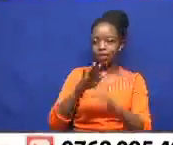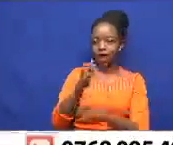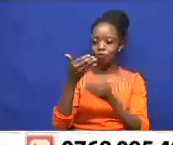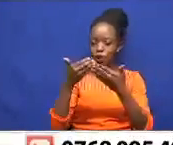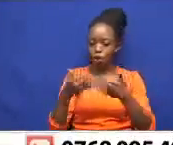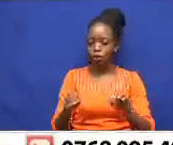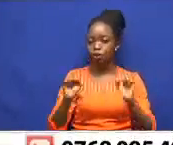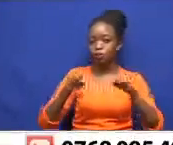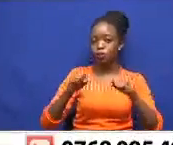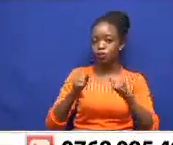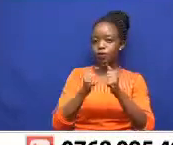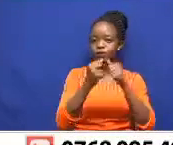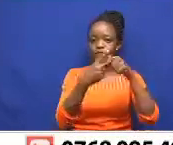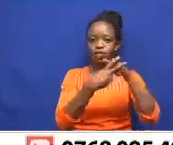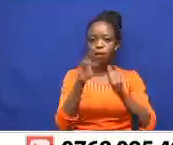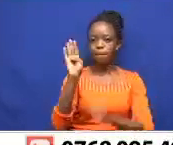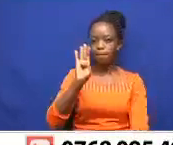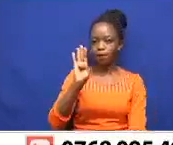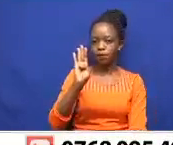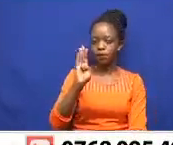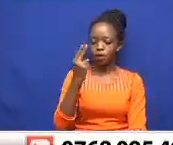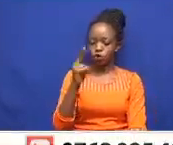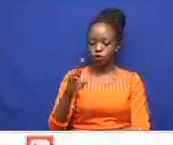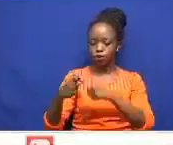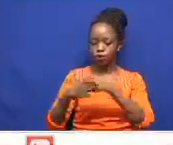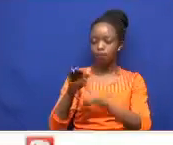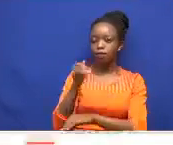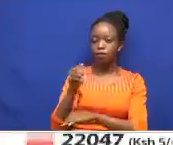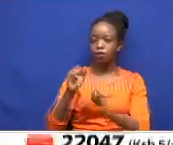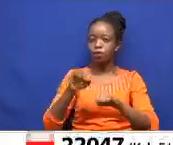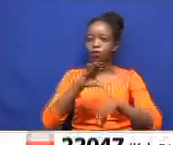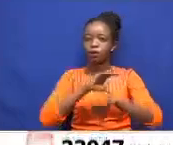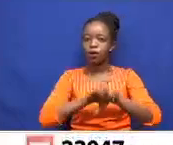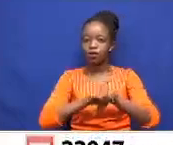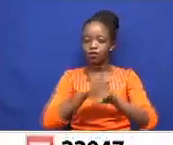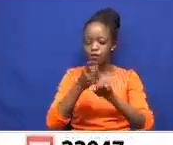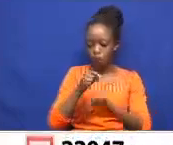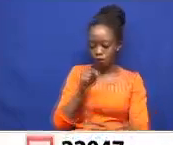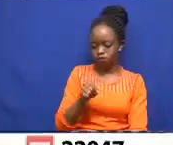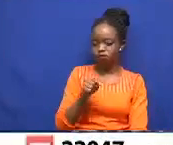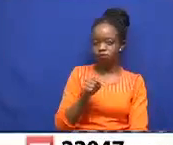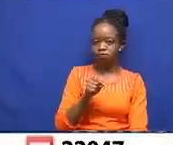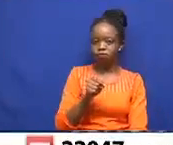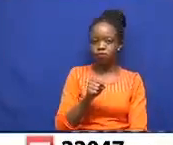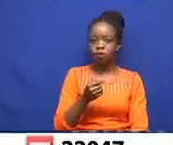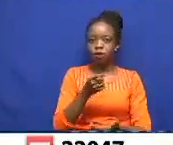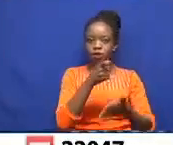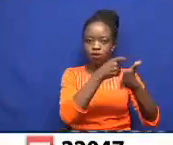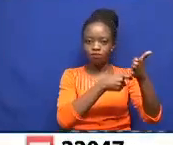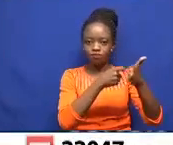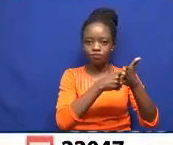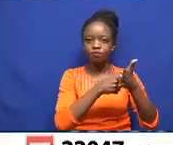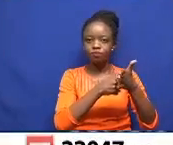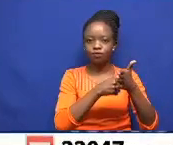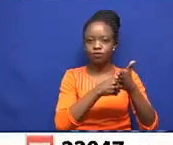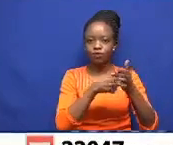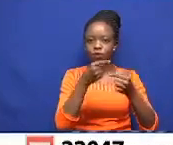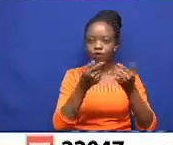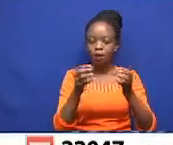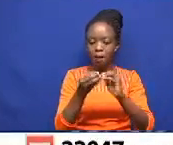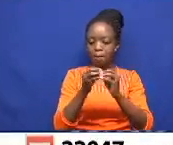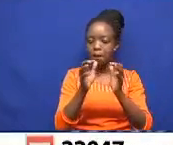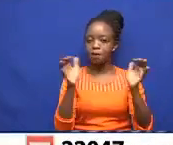to 17 billion shillings while 29 counties gain out of it. The formula, which its key parameter is